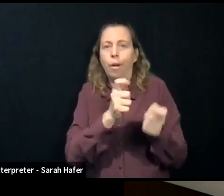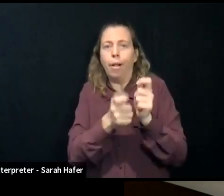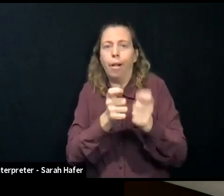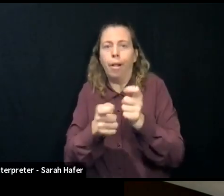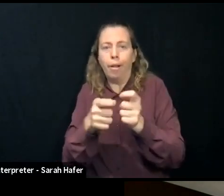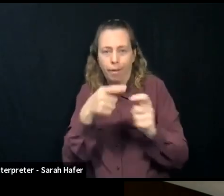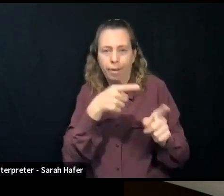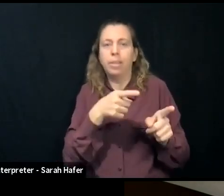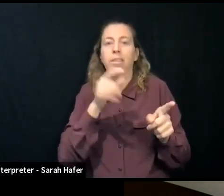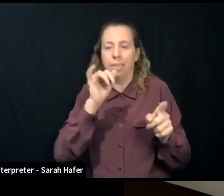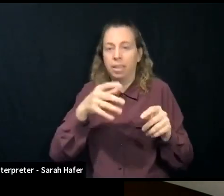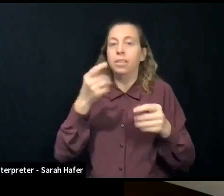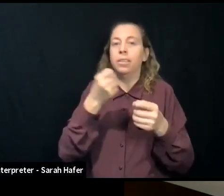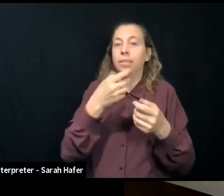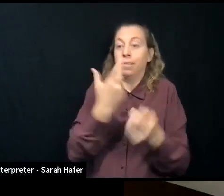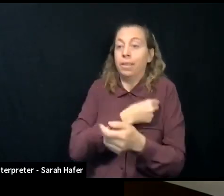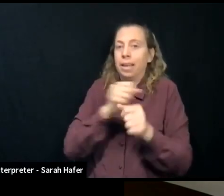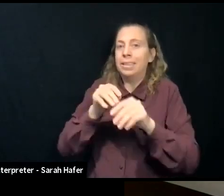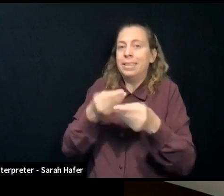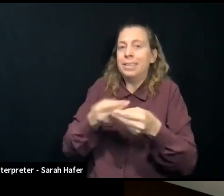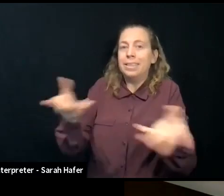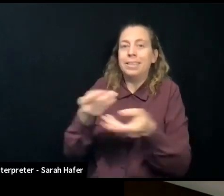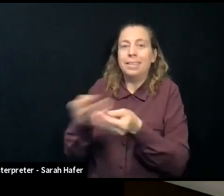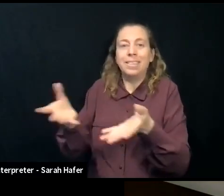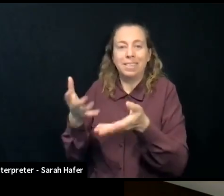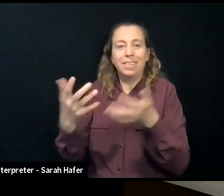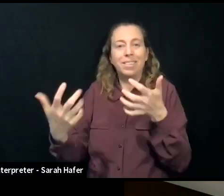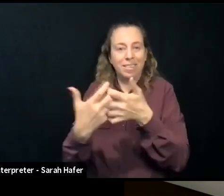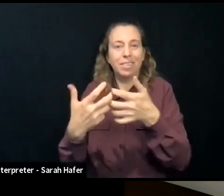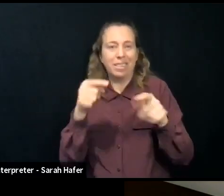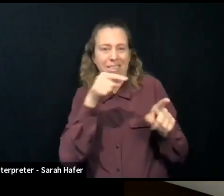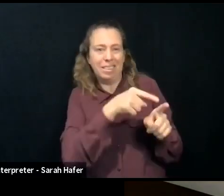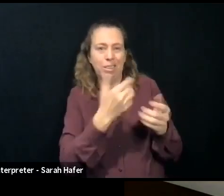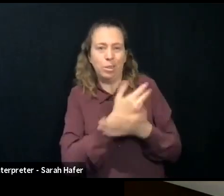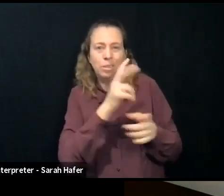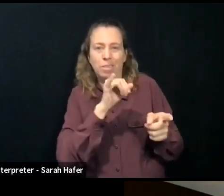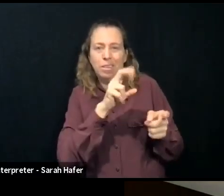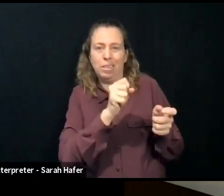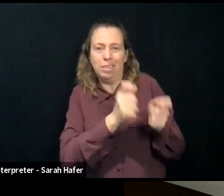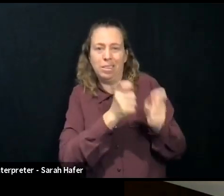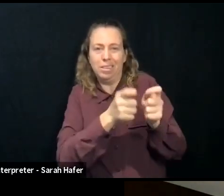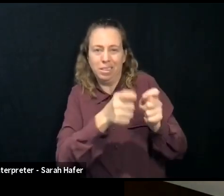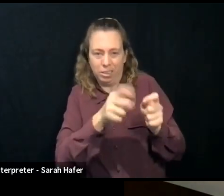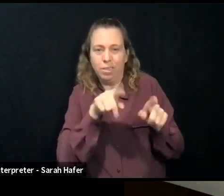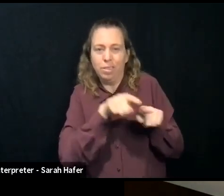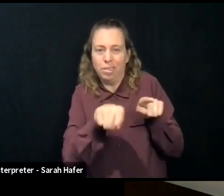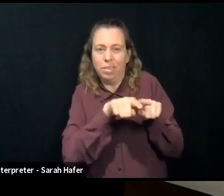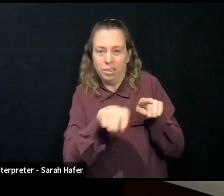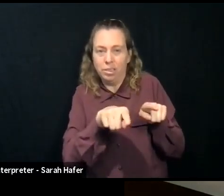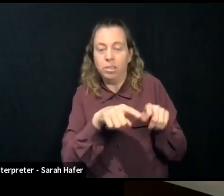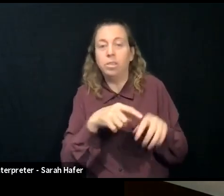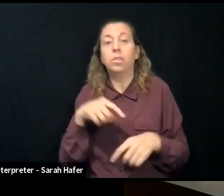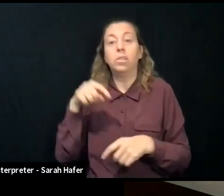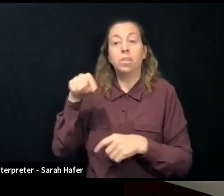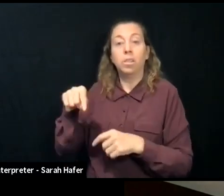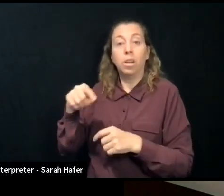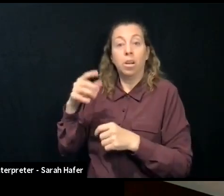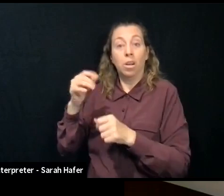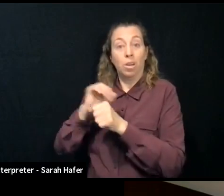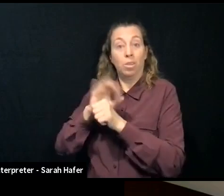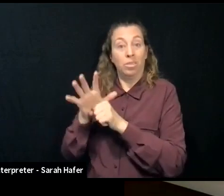with the novel coronavirus is first in the name, novel. This virus that emerged in 2019 is completely